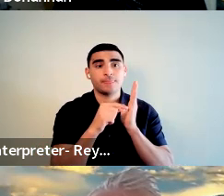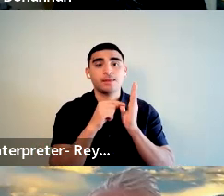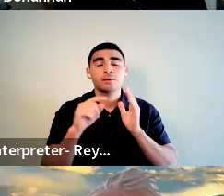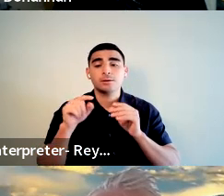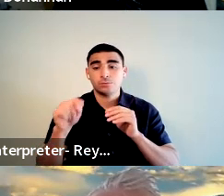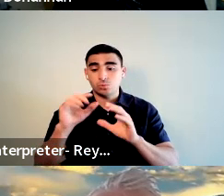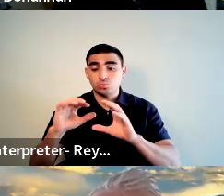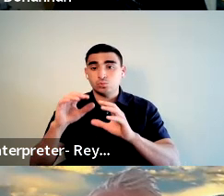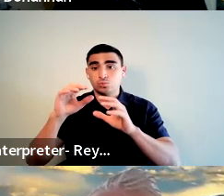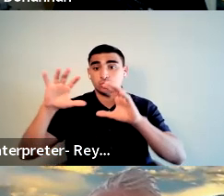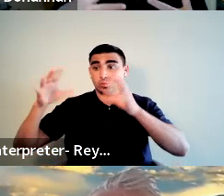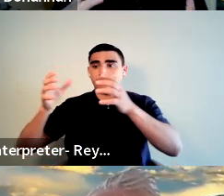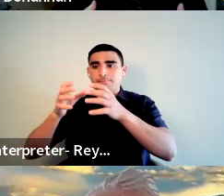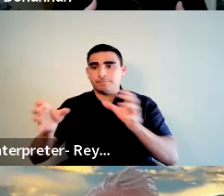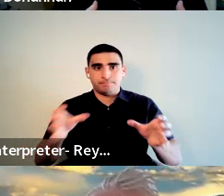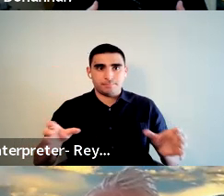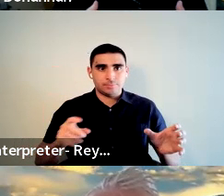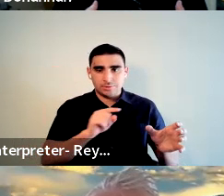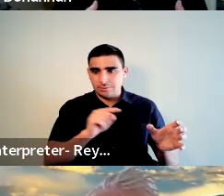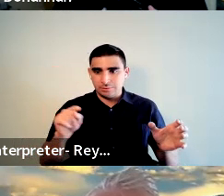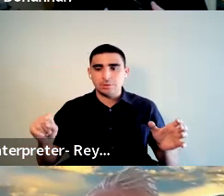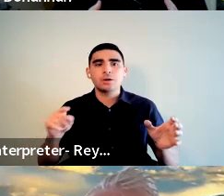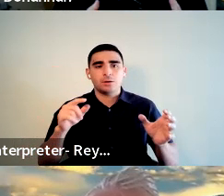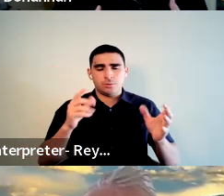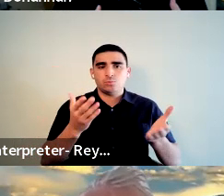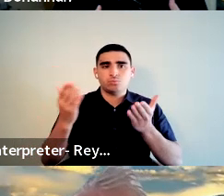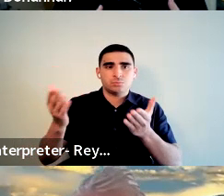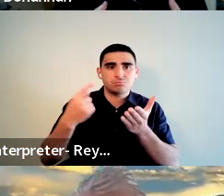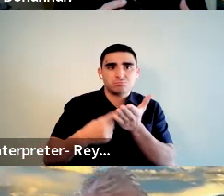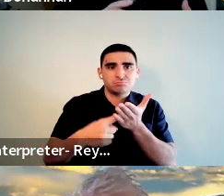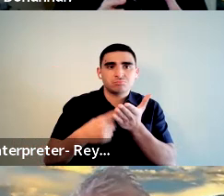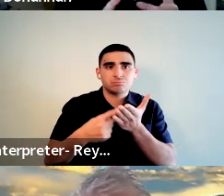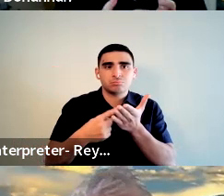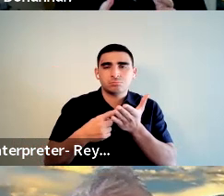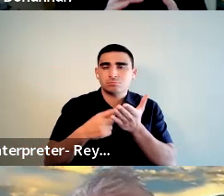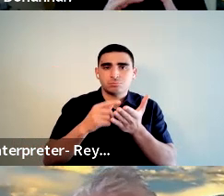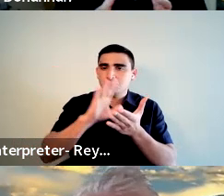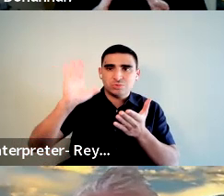members to talk about the work that we did and what we came up with as